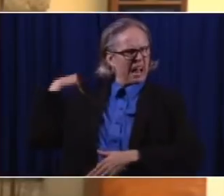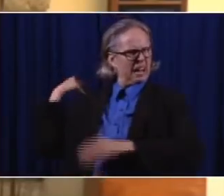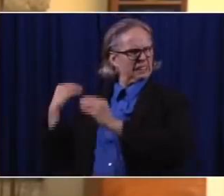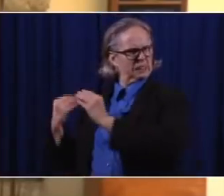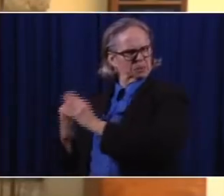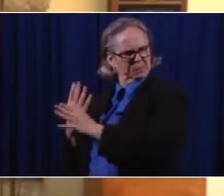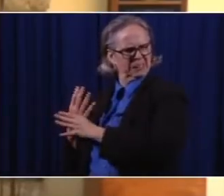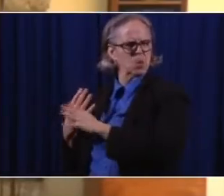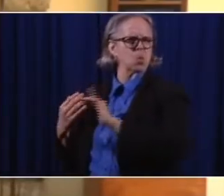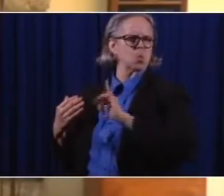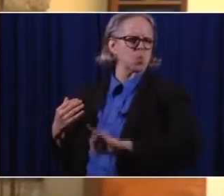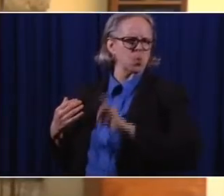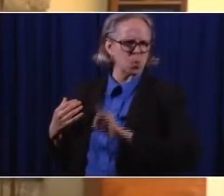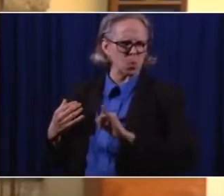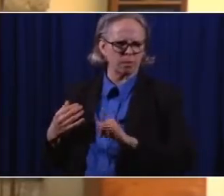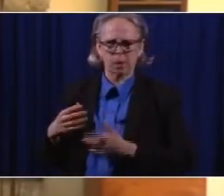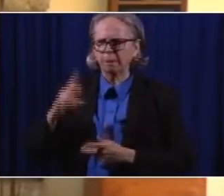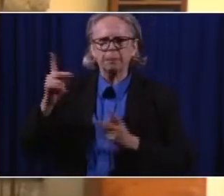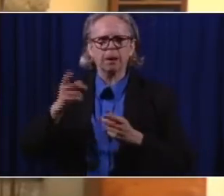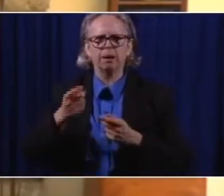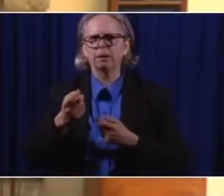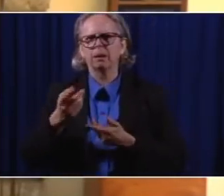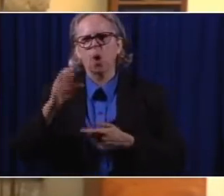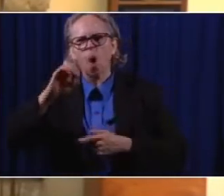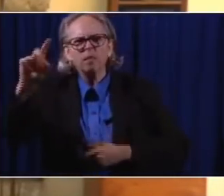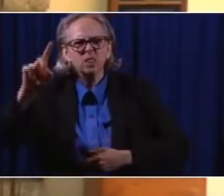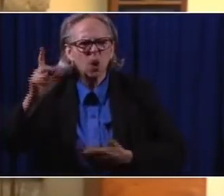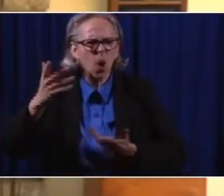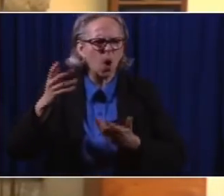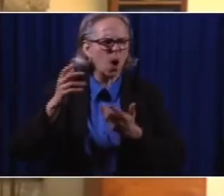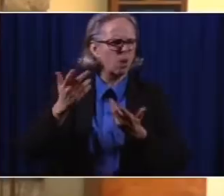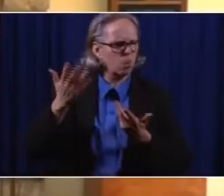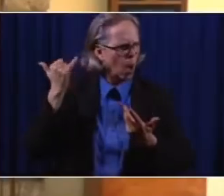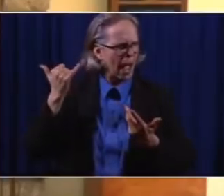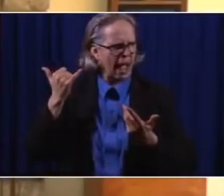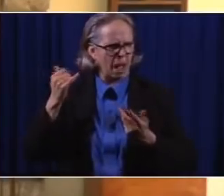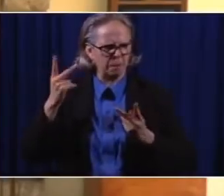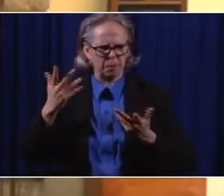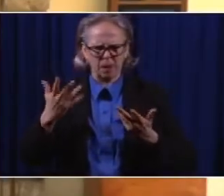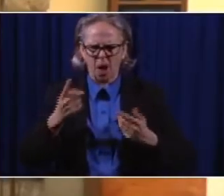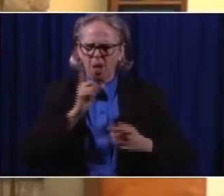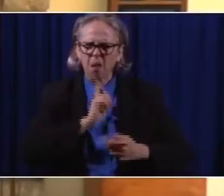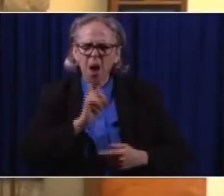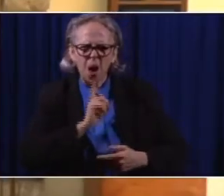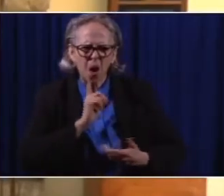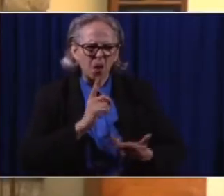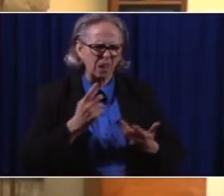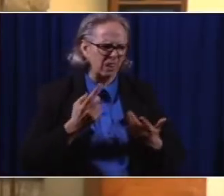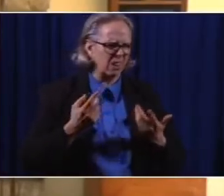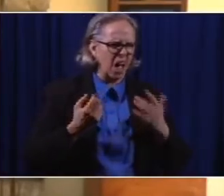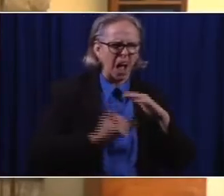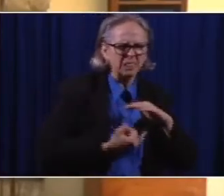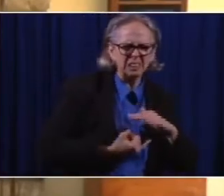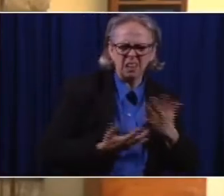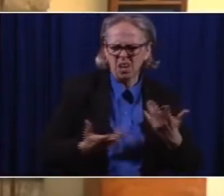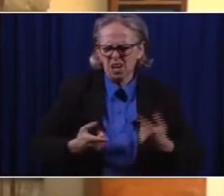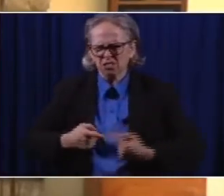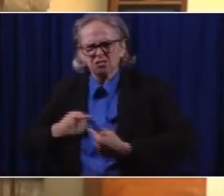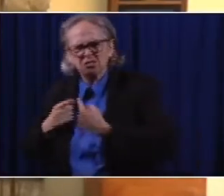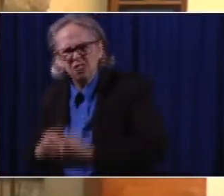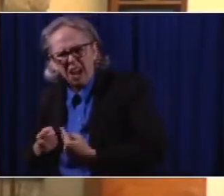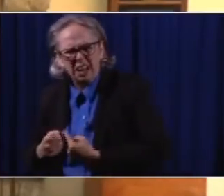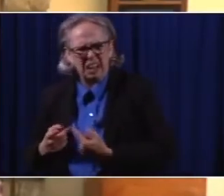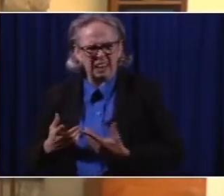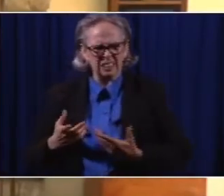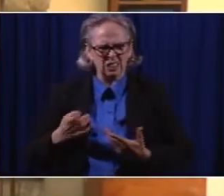drug overdoses because people are alone. One theory is that they're more alone. And if they overdose, there's no one there to help them.